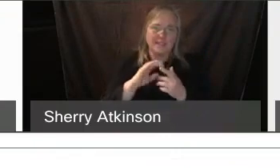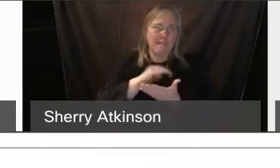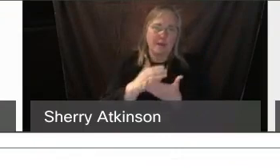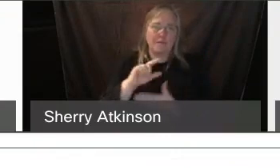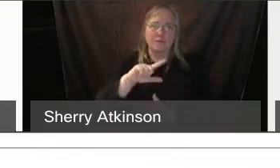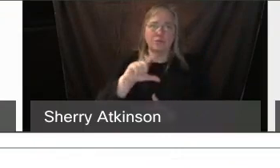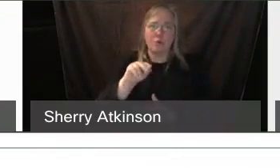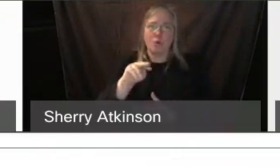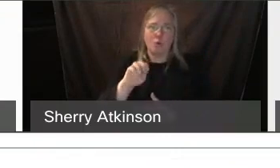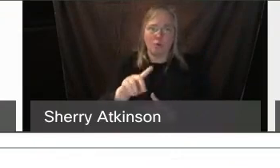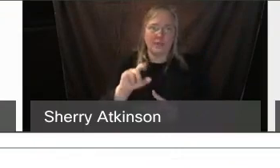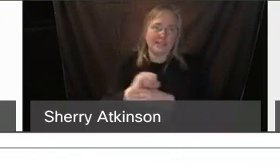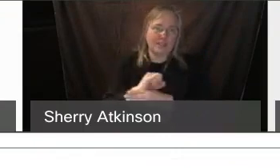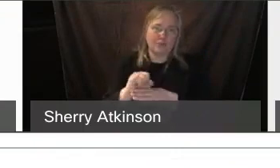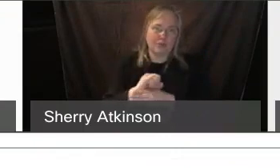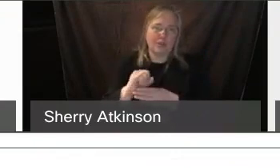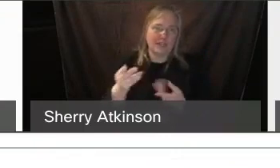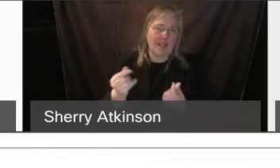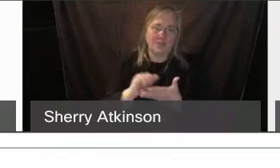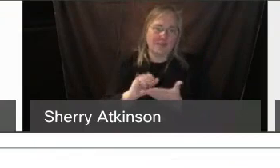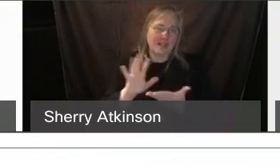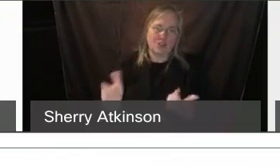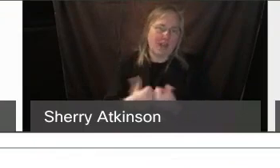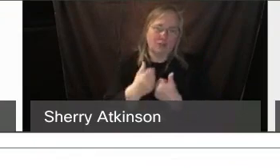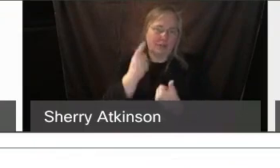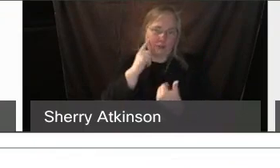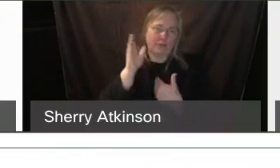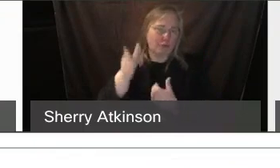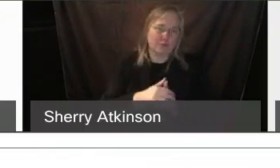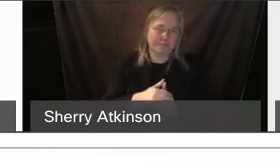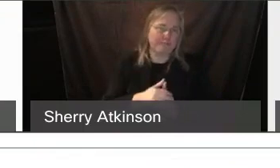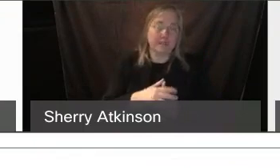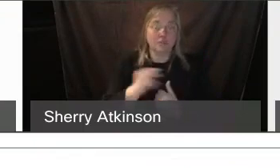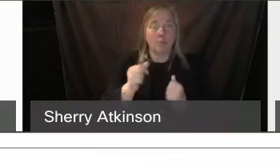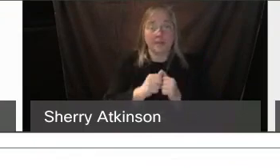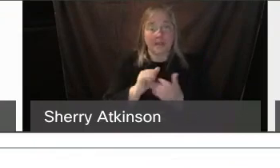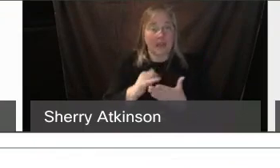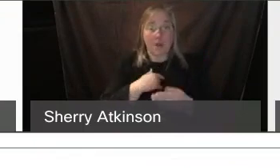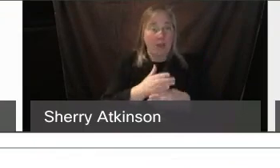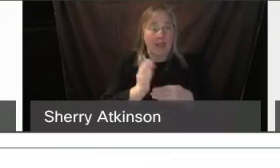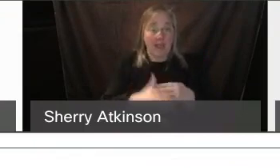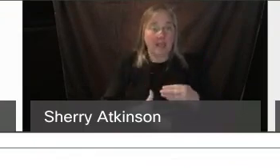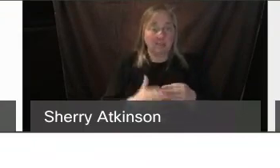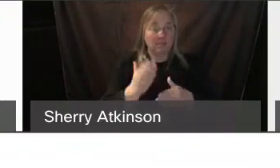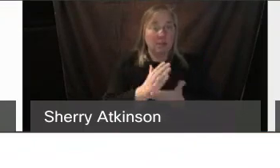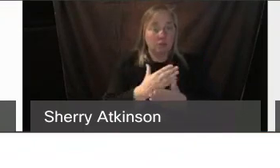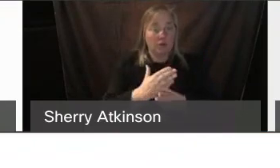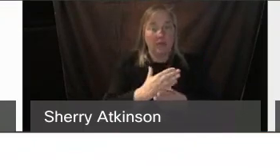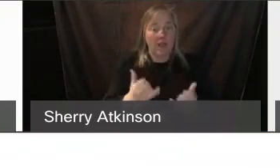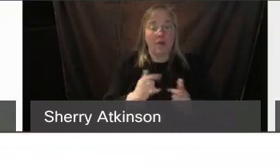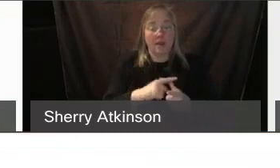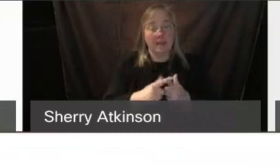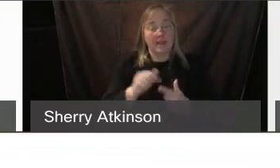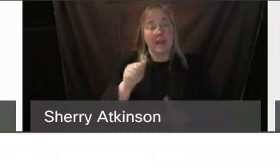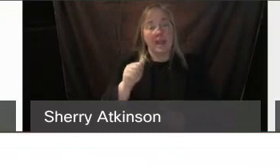this will be a challenge moving forward. With that, I'd like to end it now, and then Amy Gowan